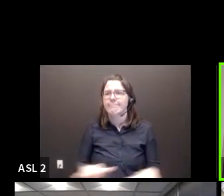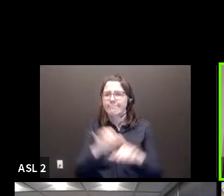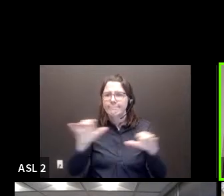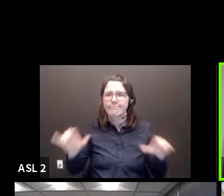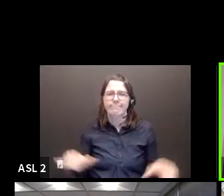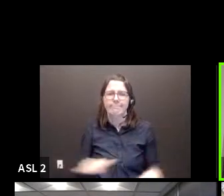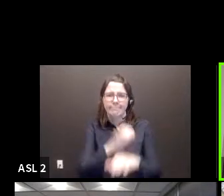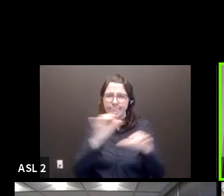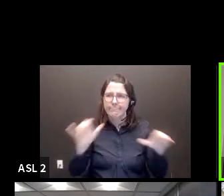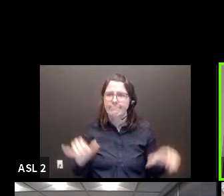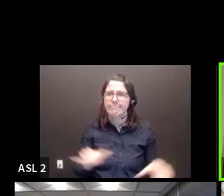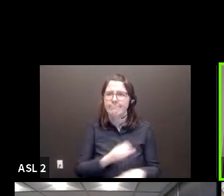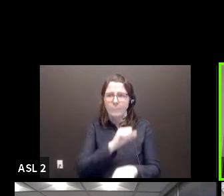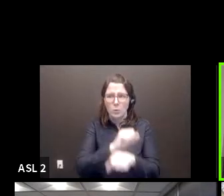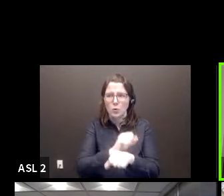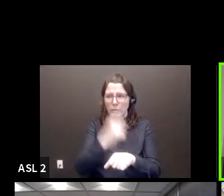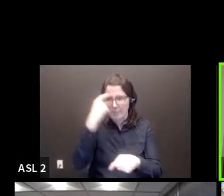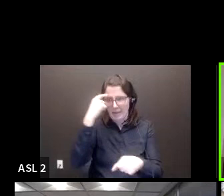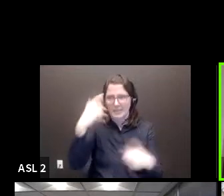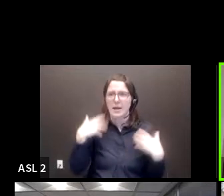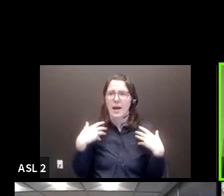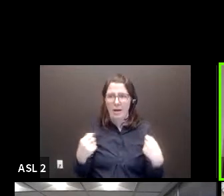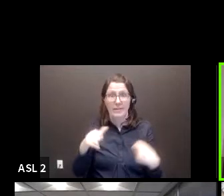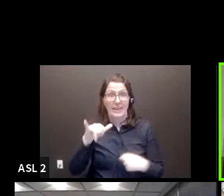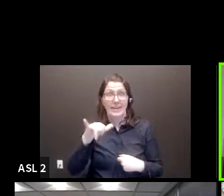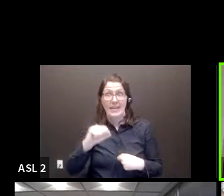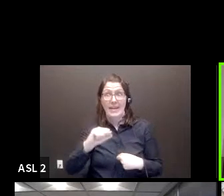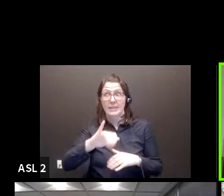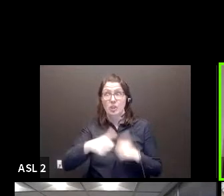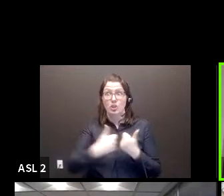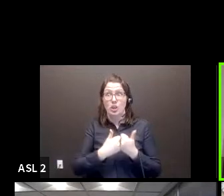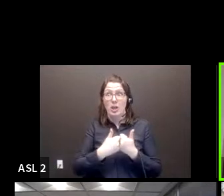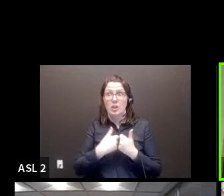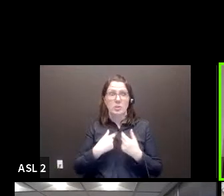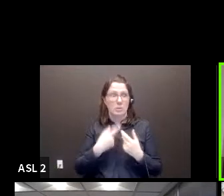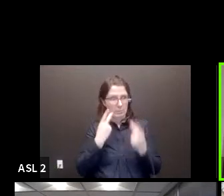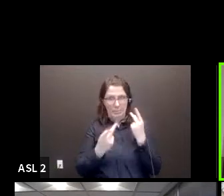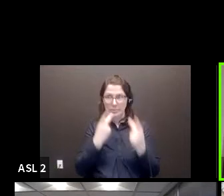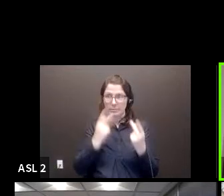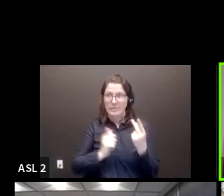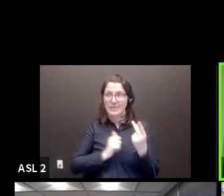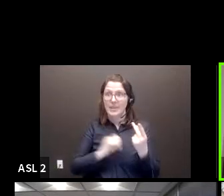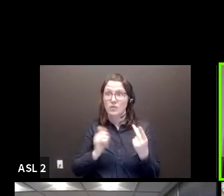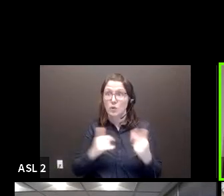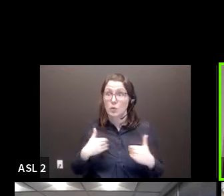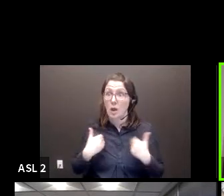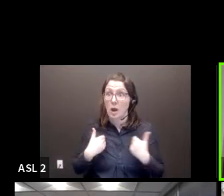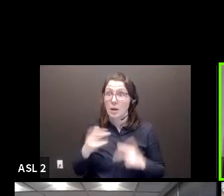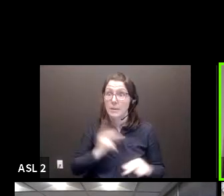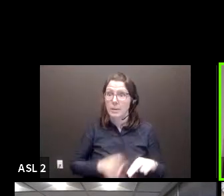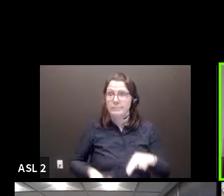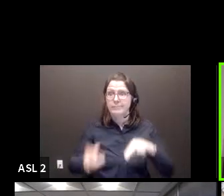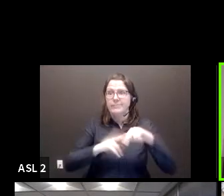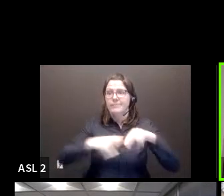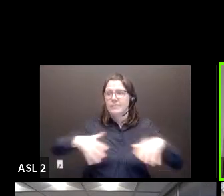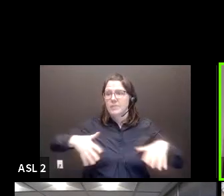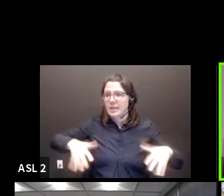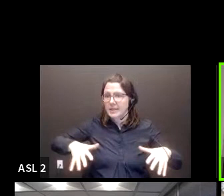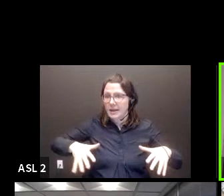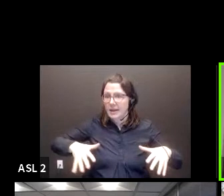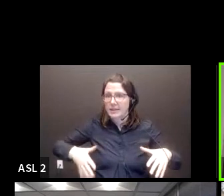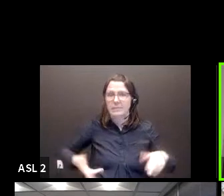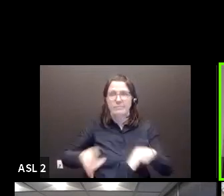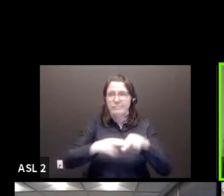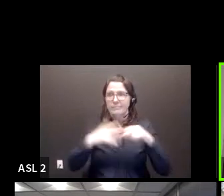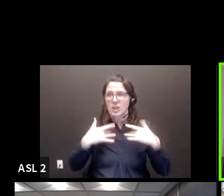it's a challenging time and i too have been seeing the rise in anxiety and depression in young people and in my patients of all ages so thank